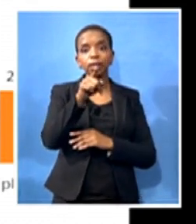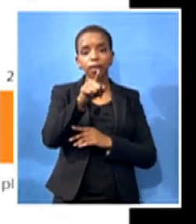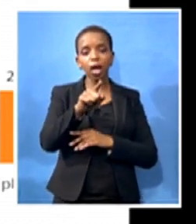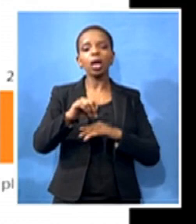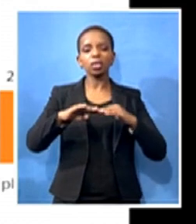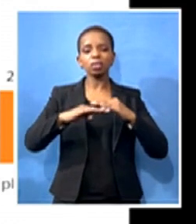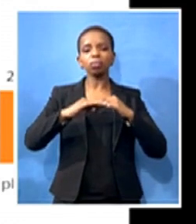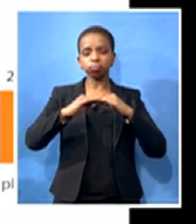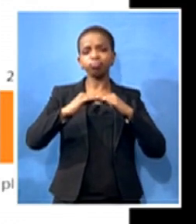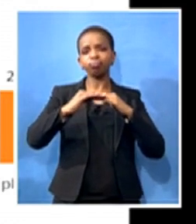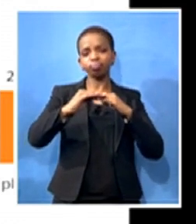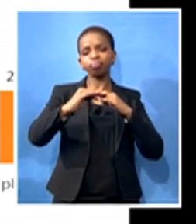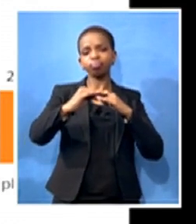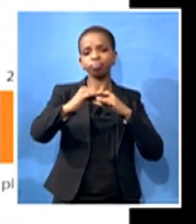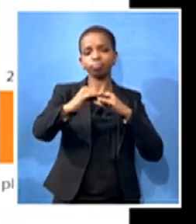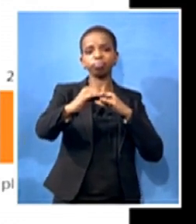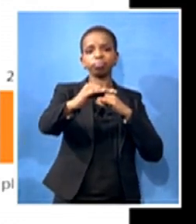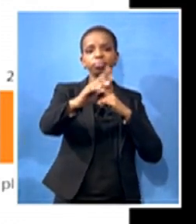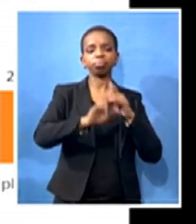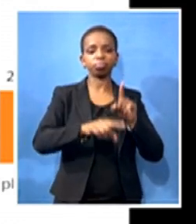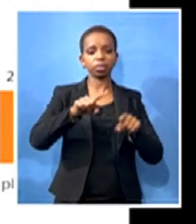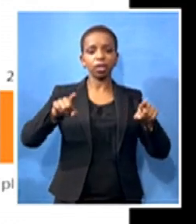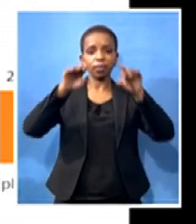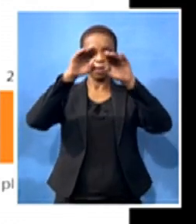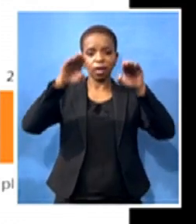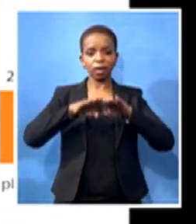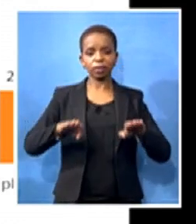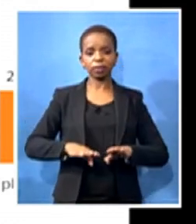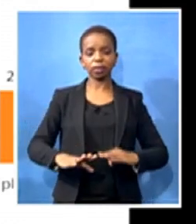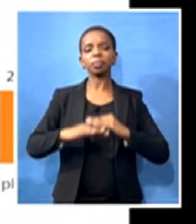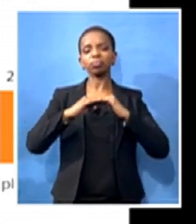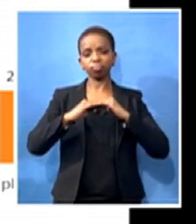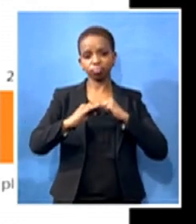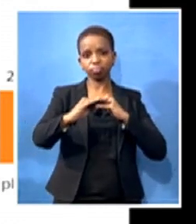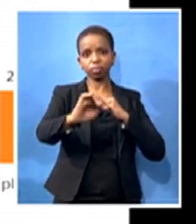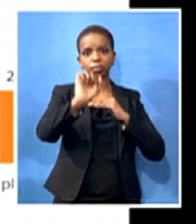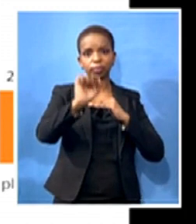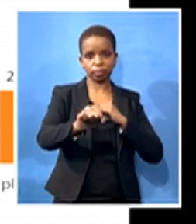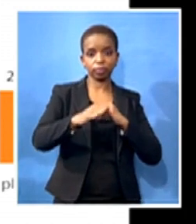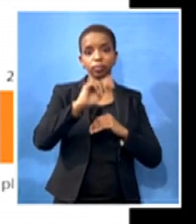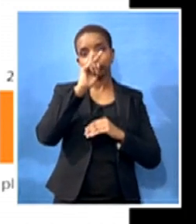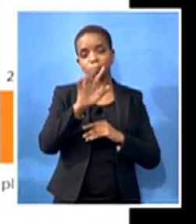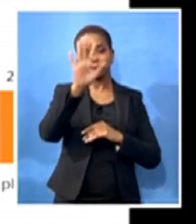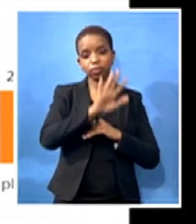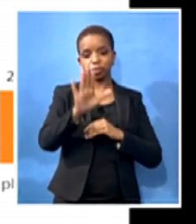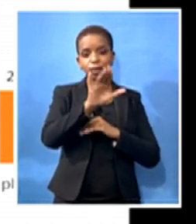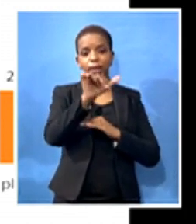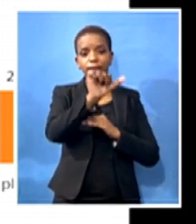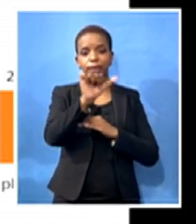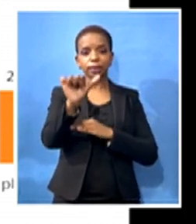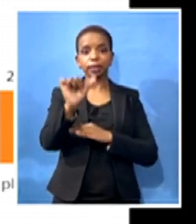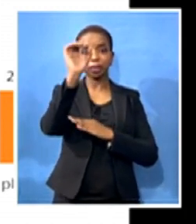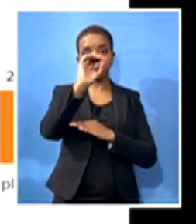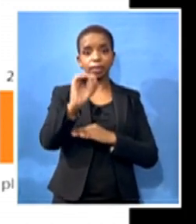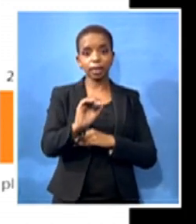So I think the average is 66%. From 68% down